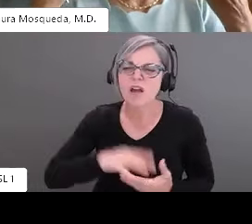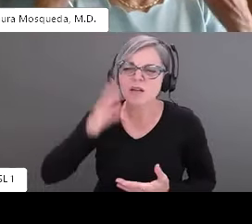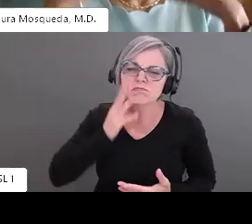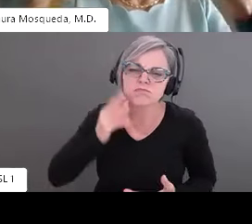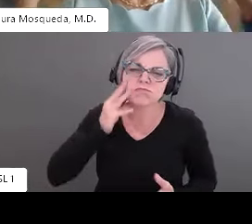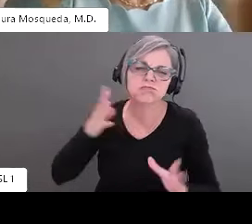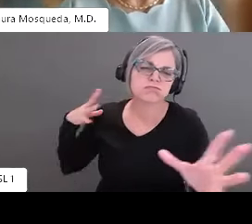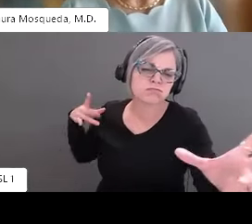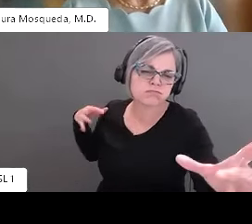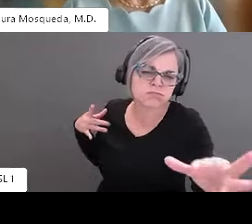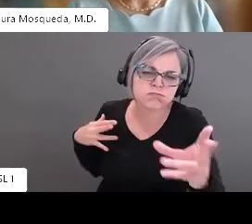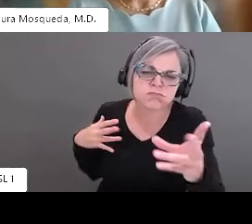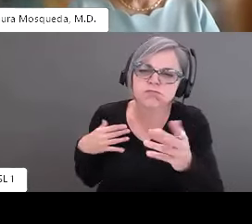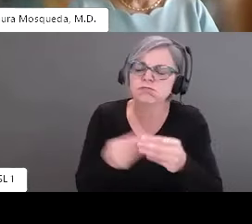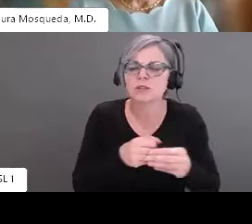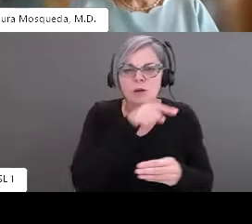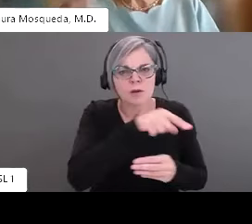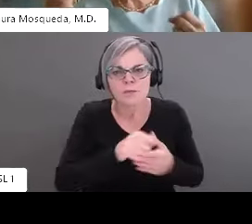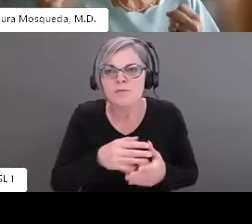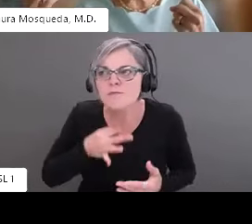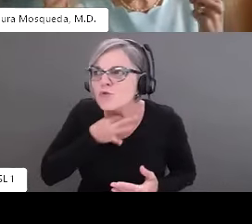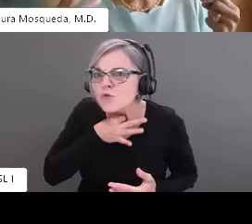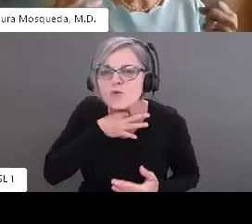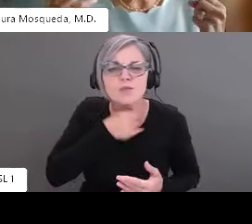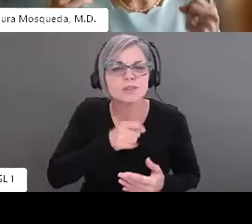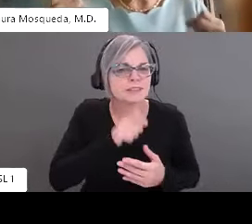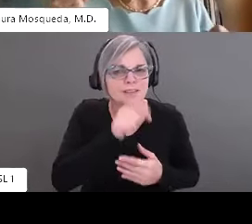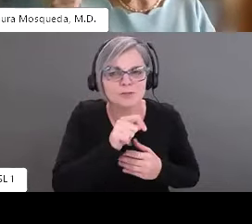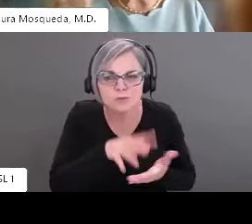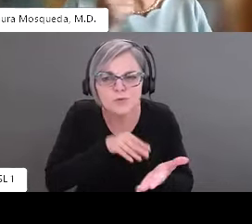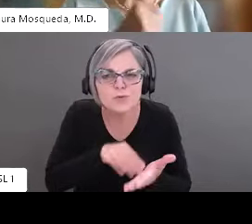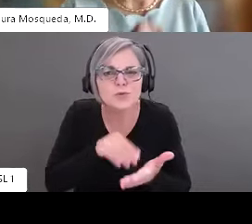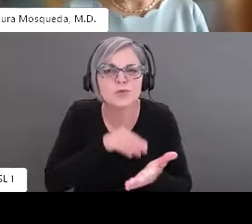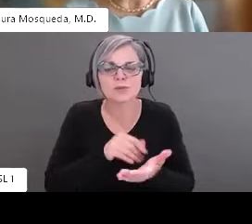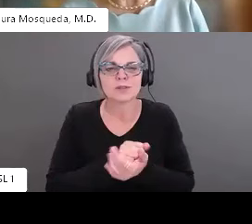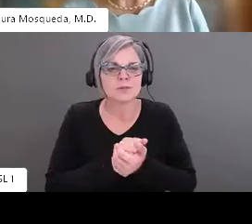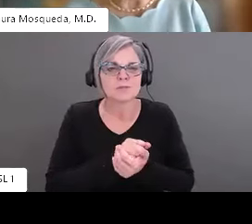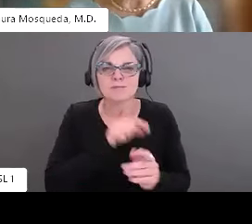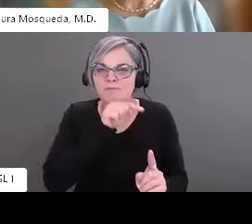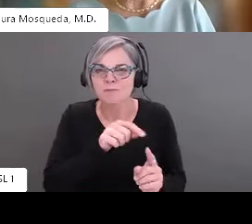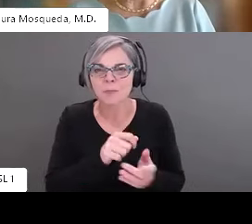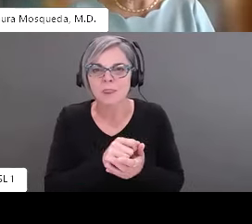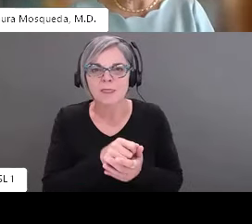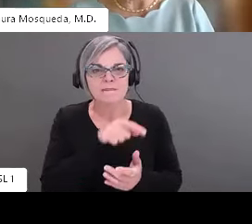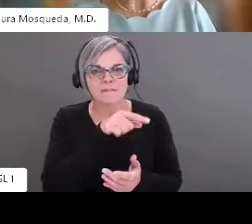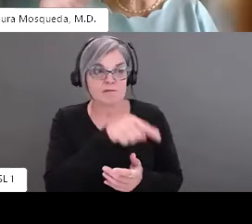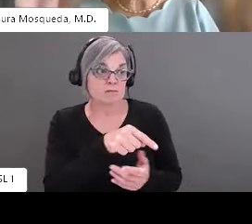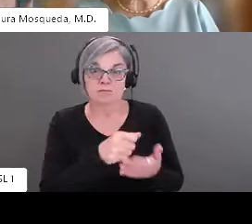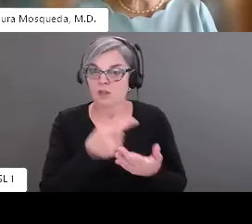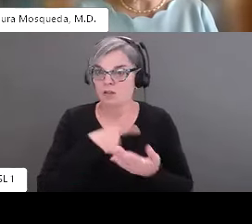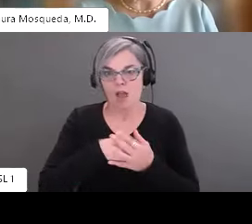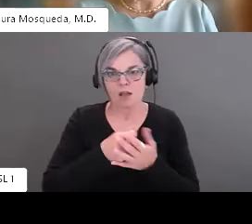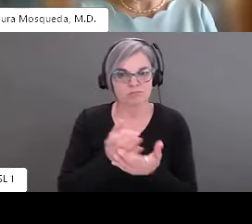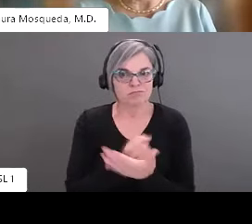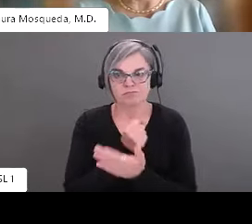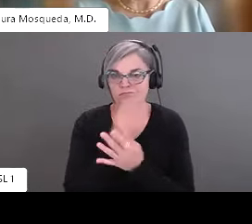learning as we go, being really ingenious about how to solve problems, having a